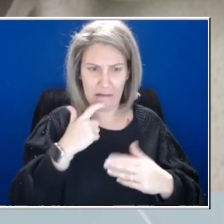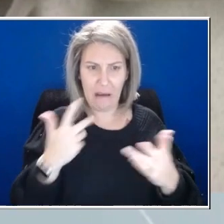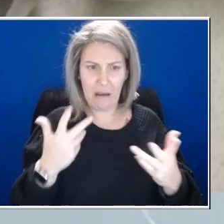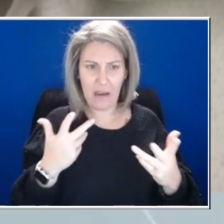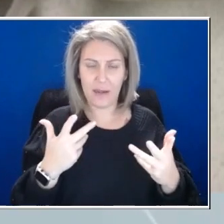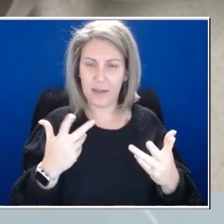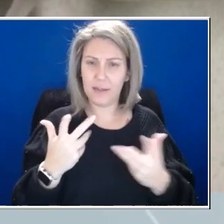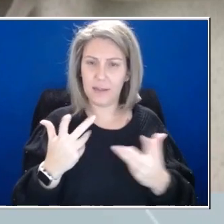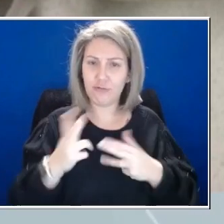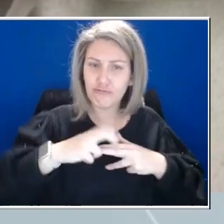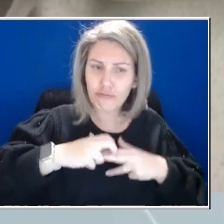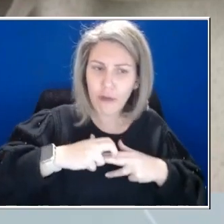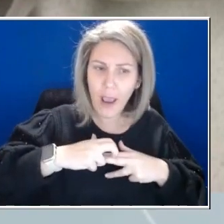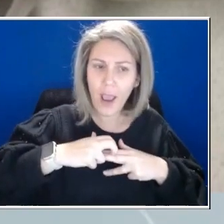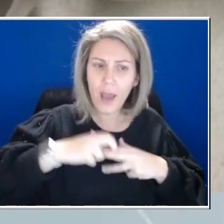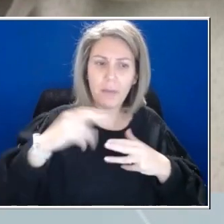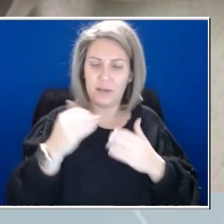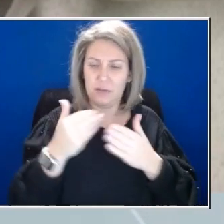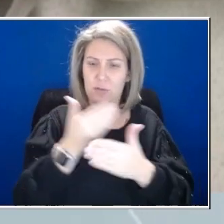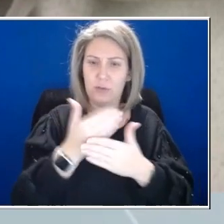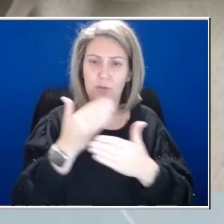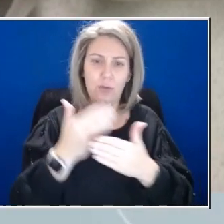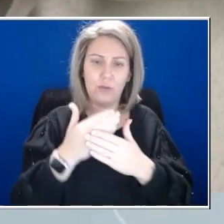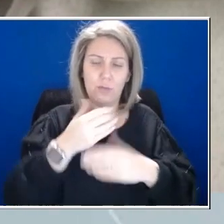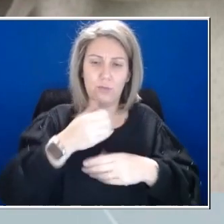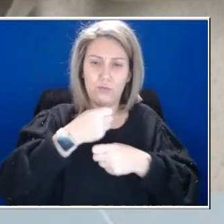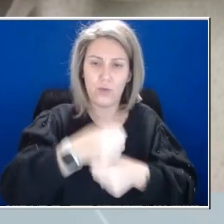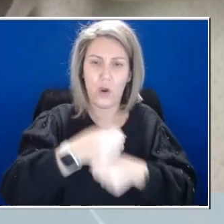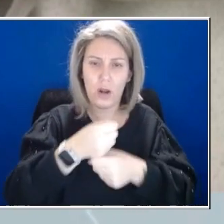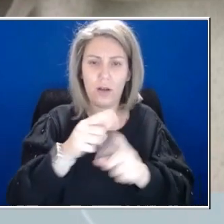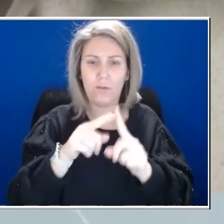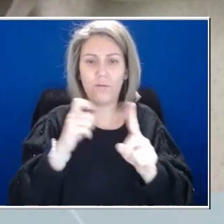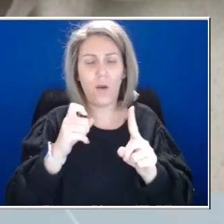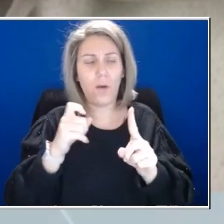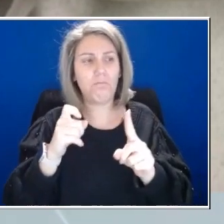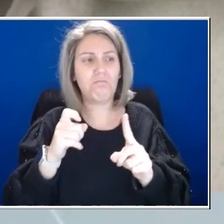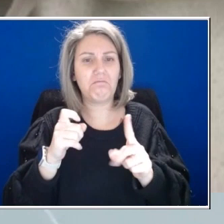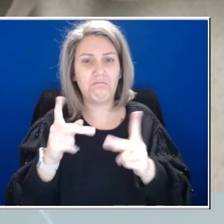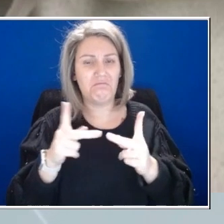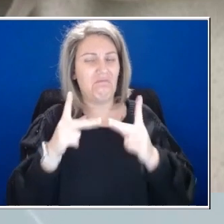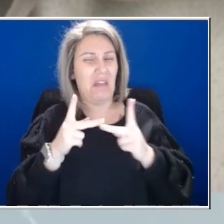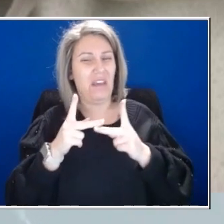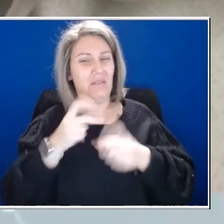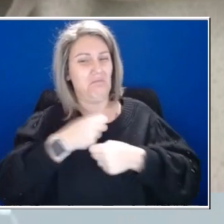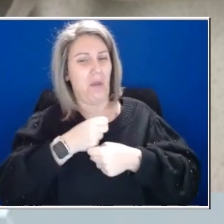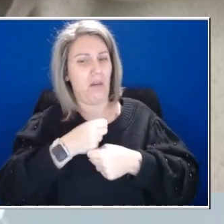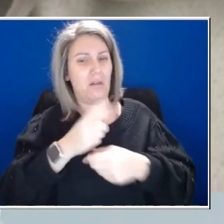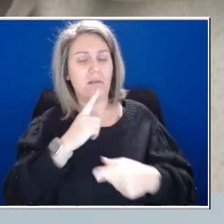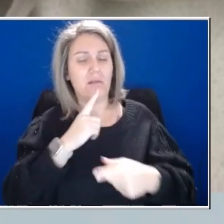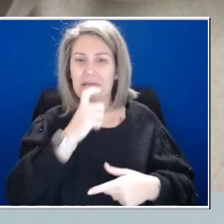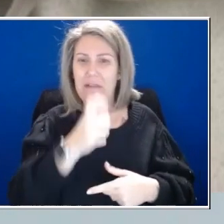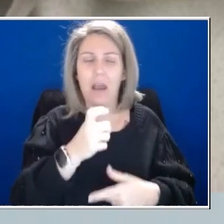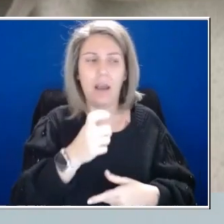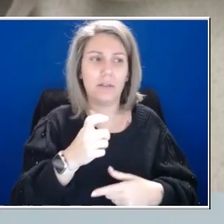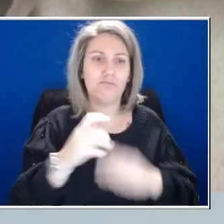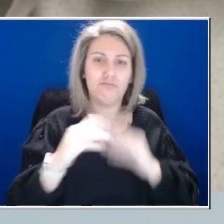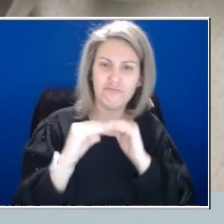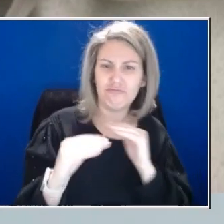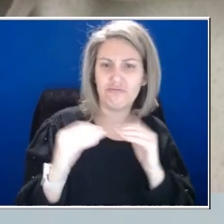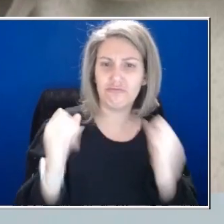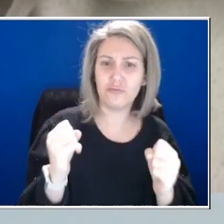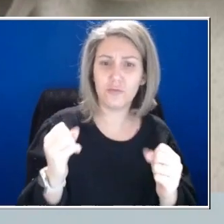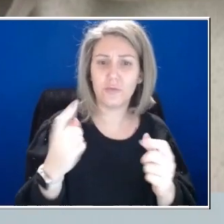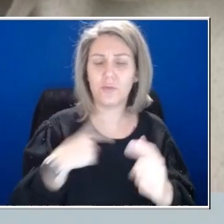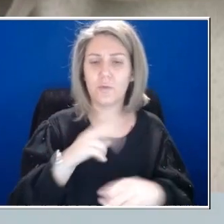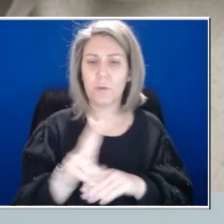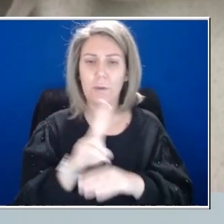product from the manufacturer that wasn't as sturdy, for lack of a better word. And so we used our patient safety kind